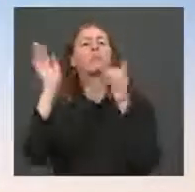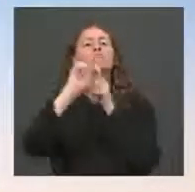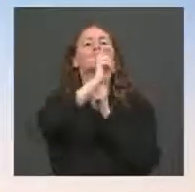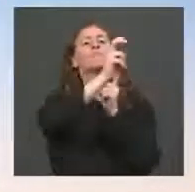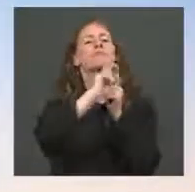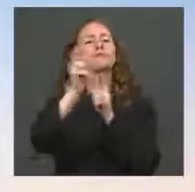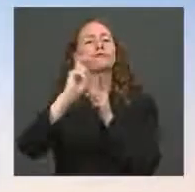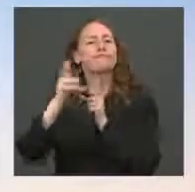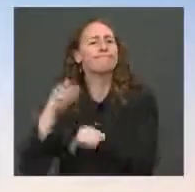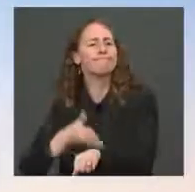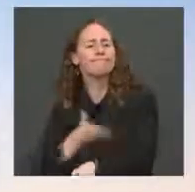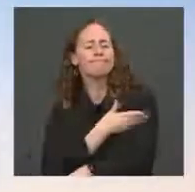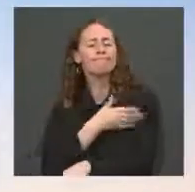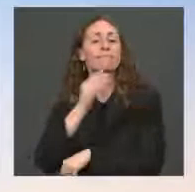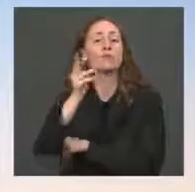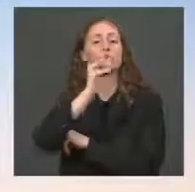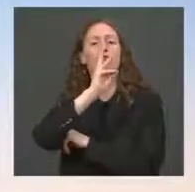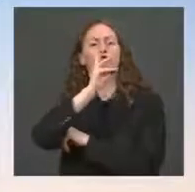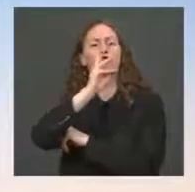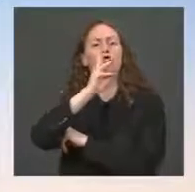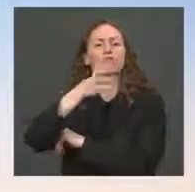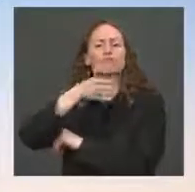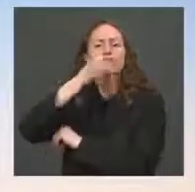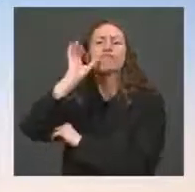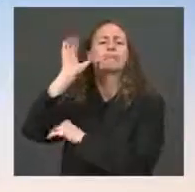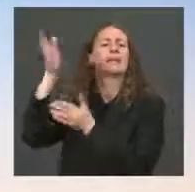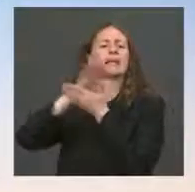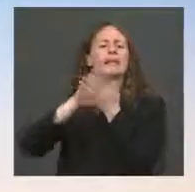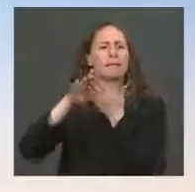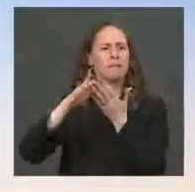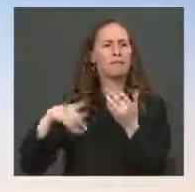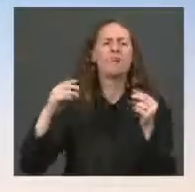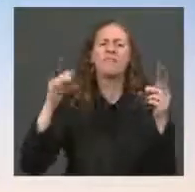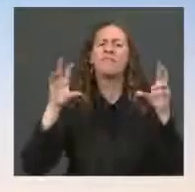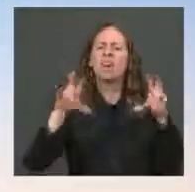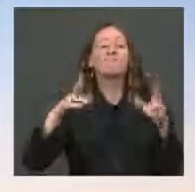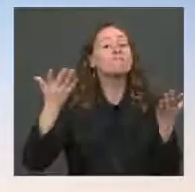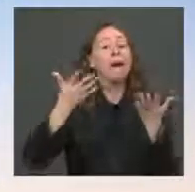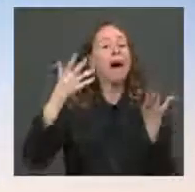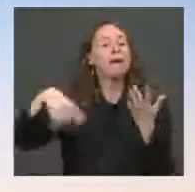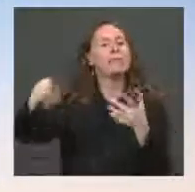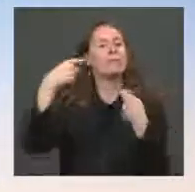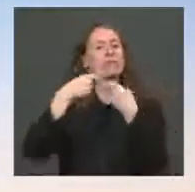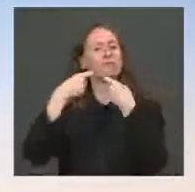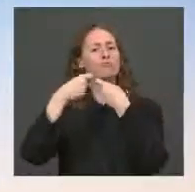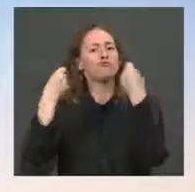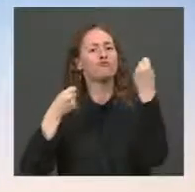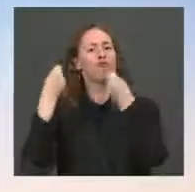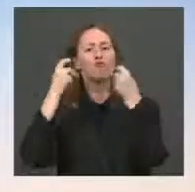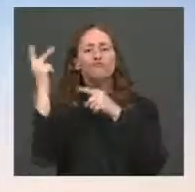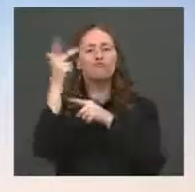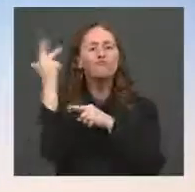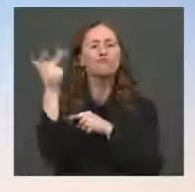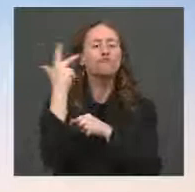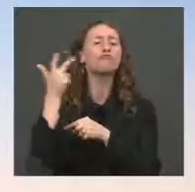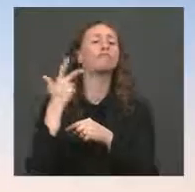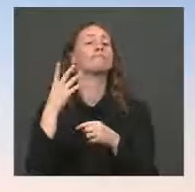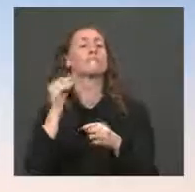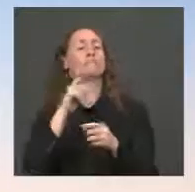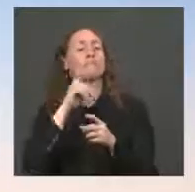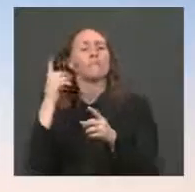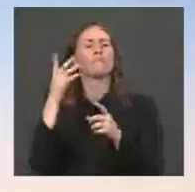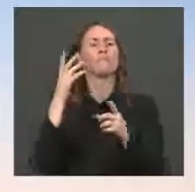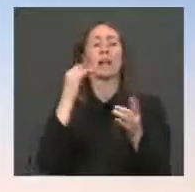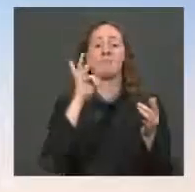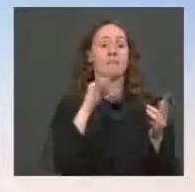clean drinking water across the country, investment in electric vehicles. There are also key components in the reconciliation package, providing tax